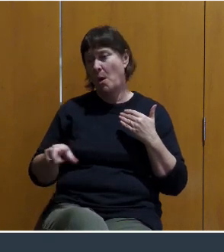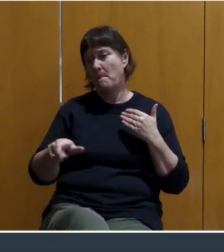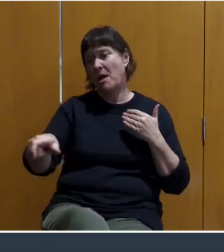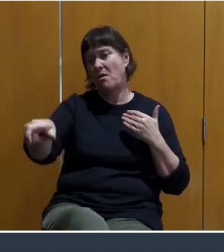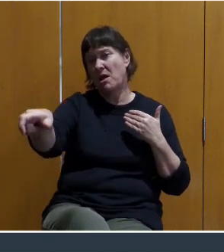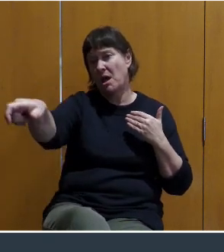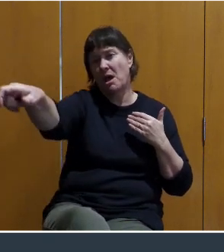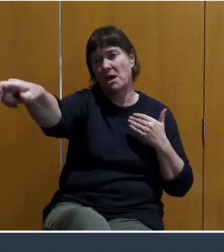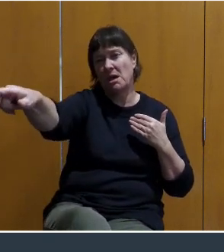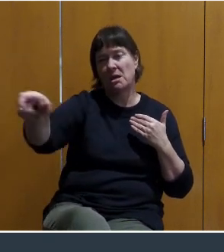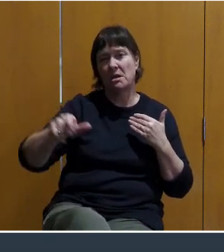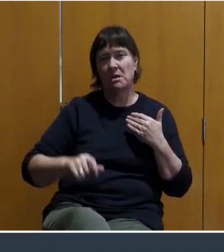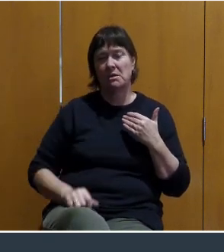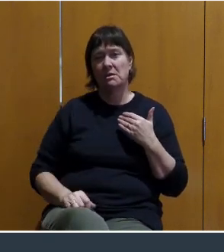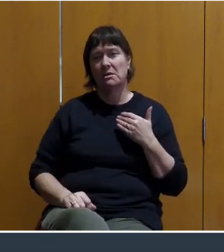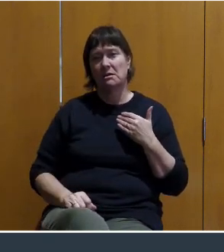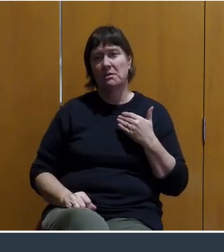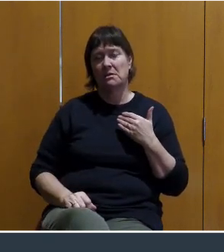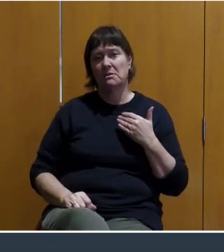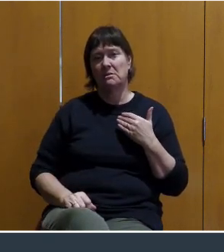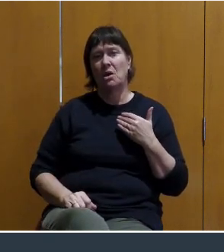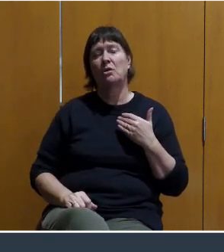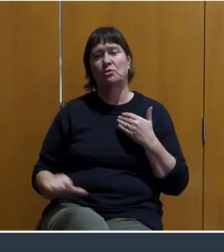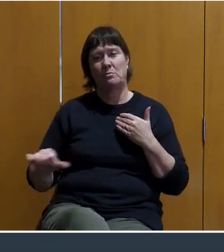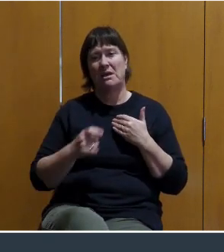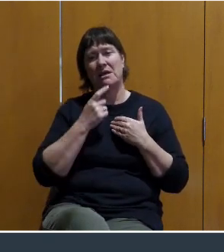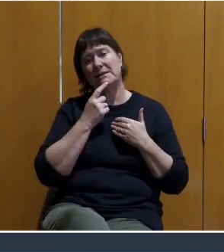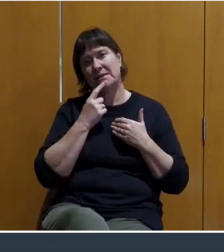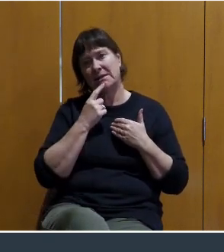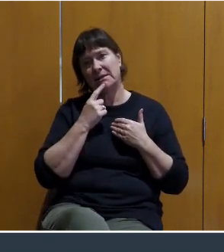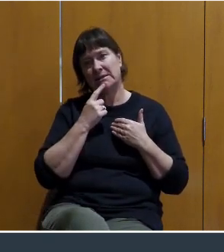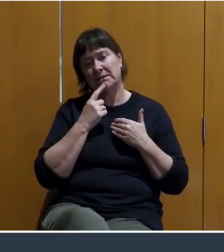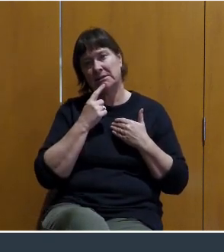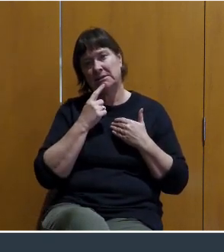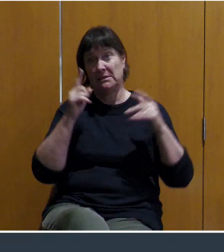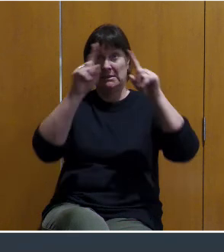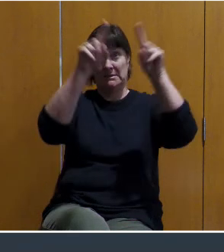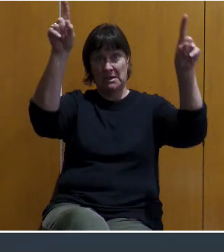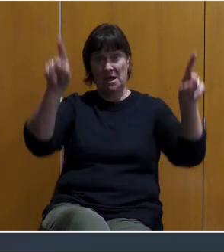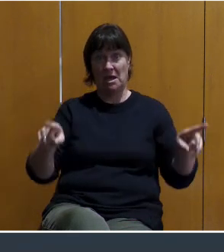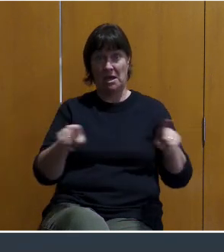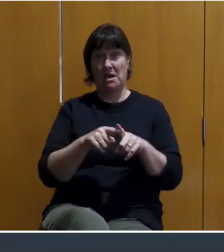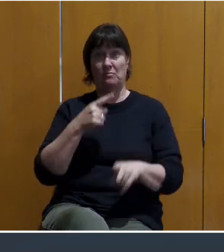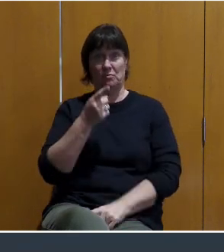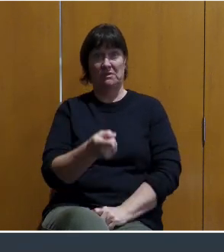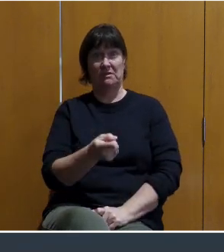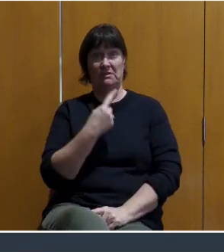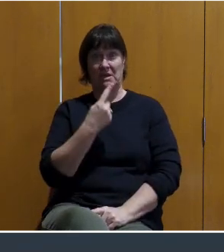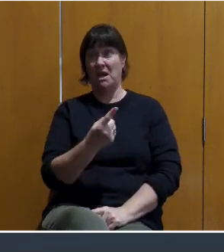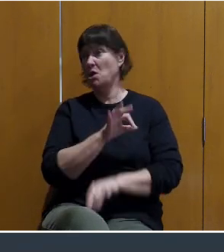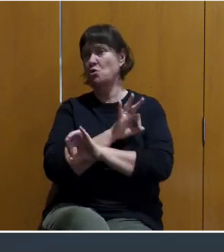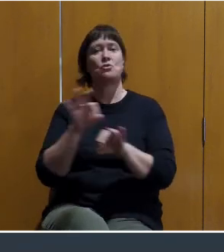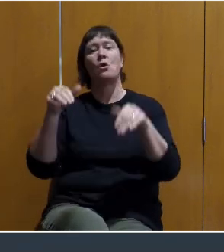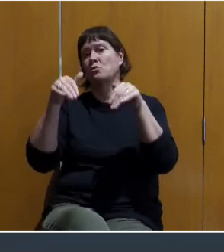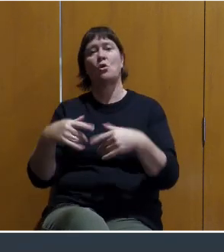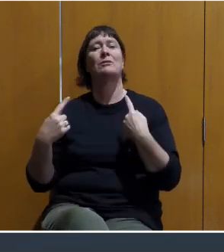that area, so I would suggest that it's easy to be clear by putting a signage to